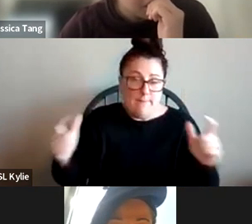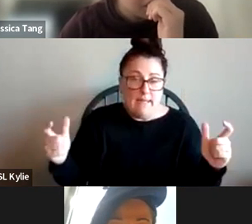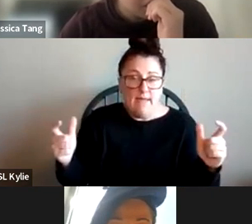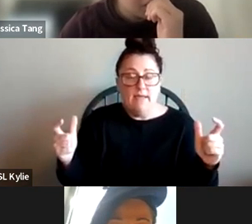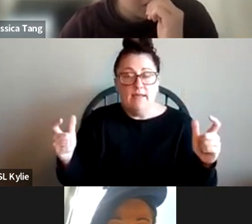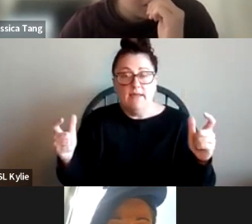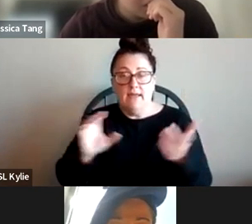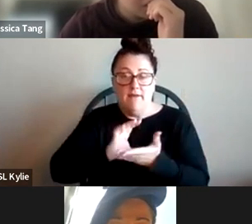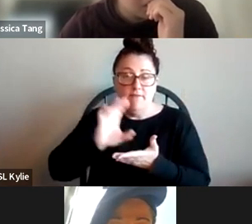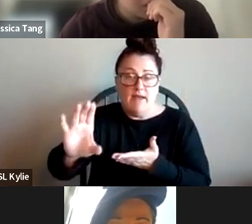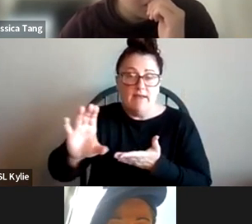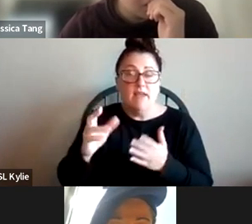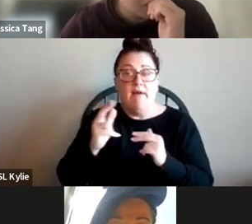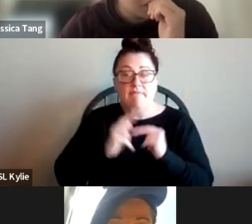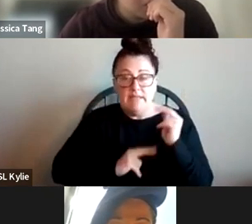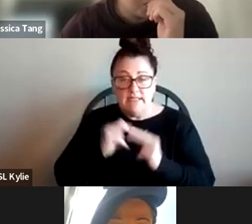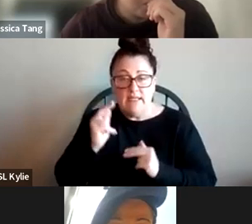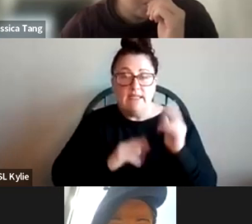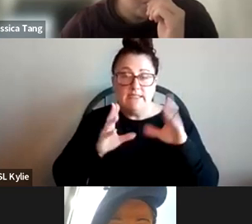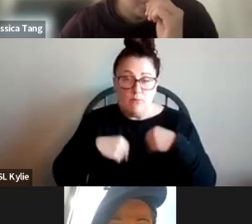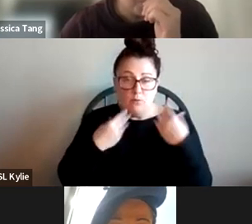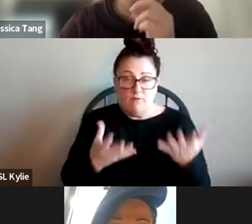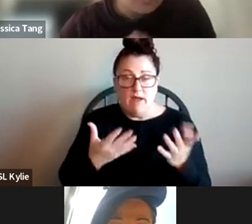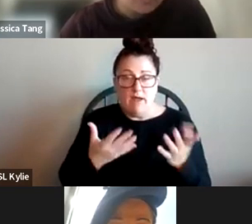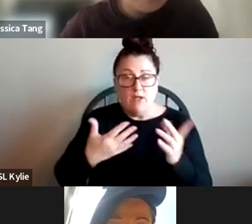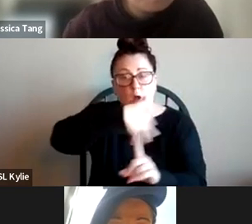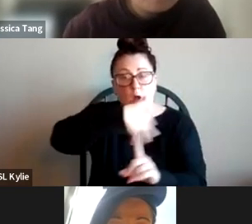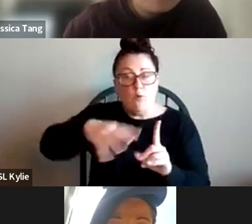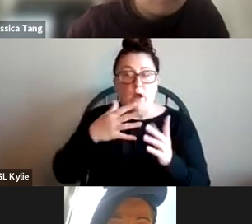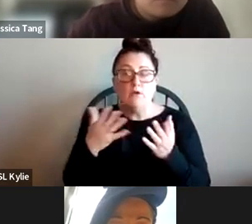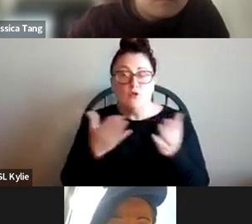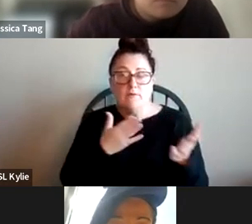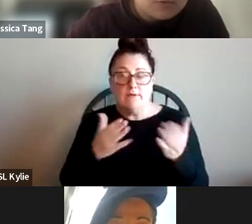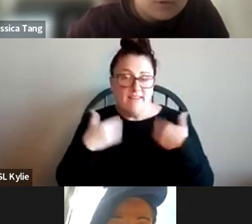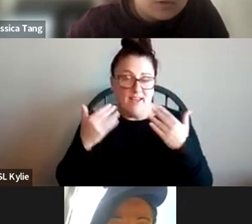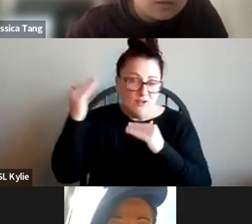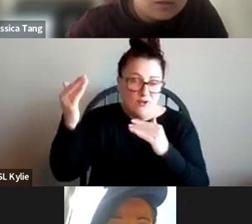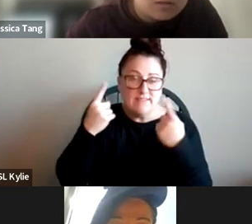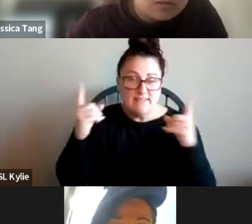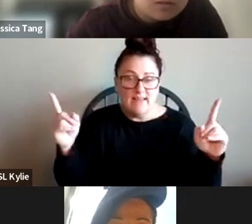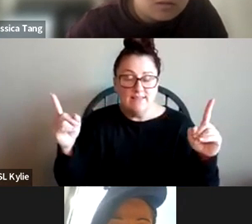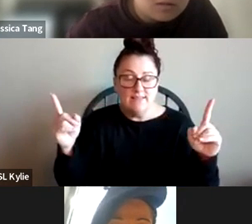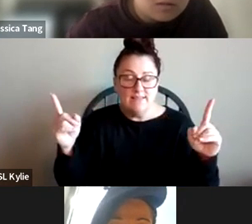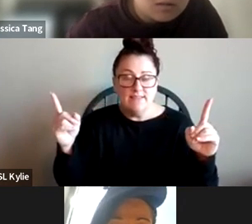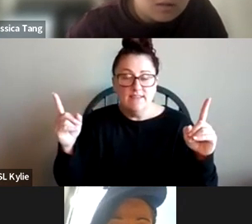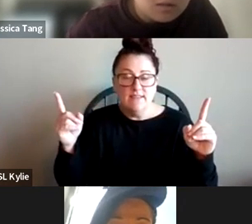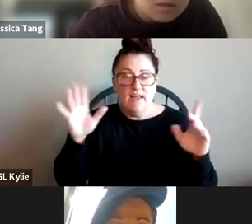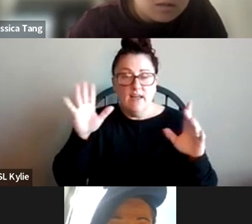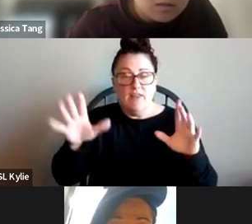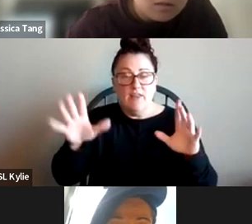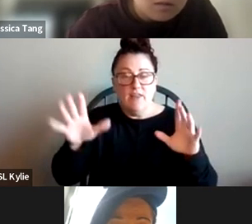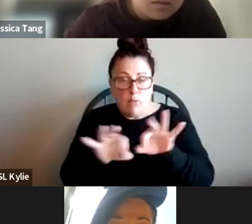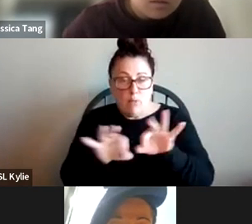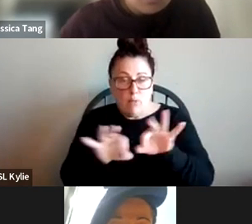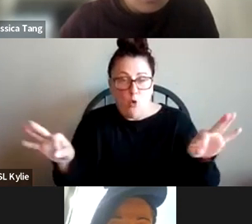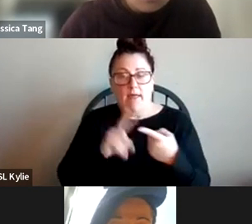in a state-of-the-art facility that provides wraparound services for our young adults so they can be successful in achieving their diploma and going on